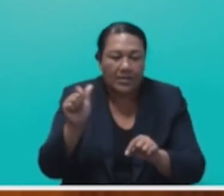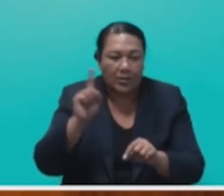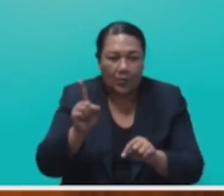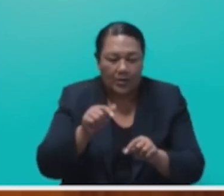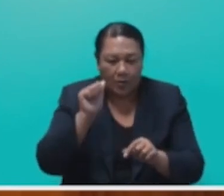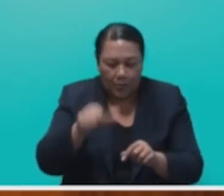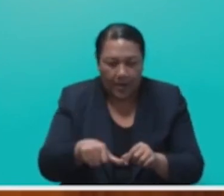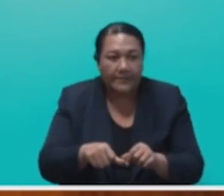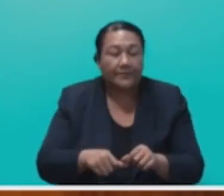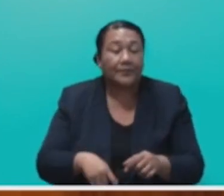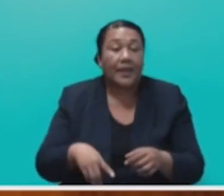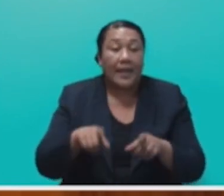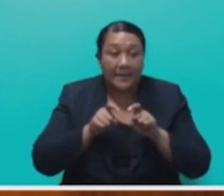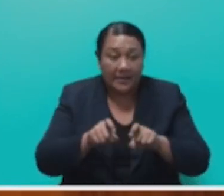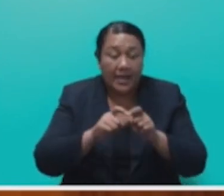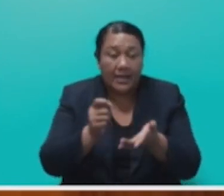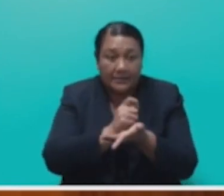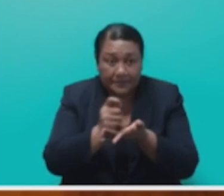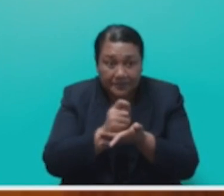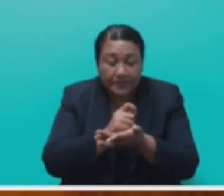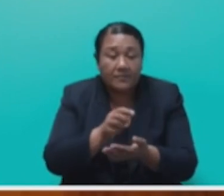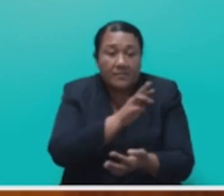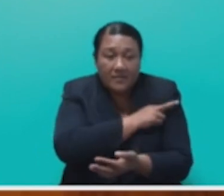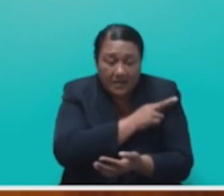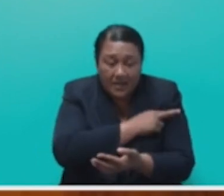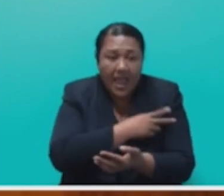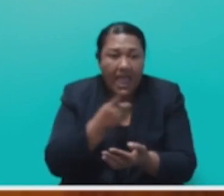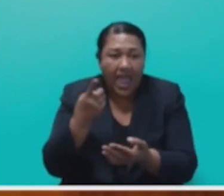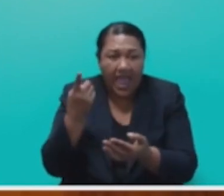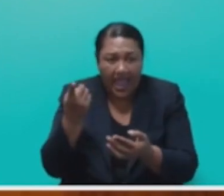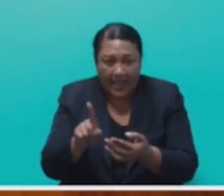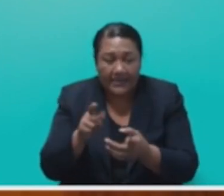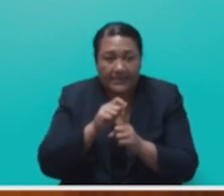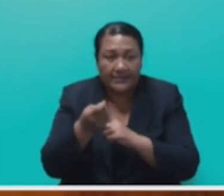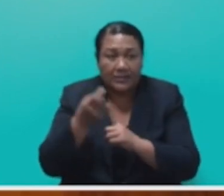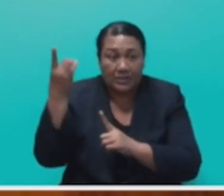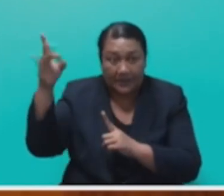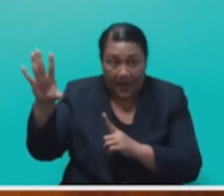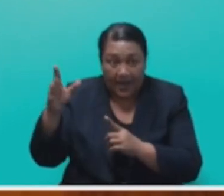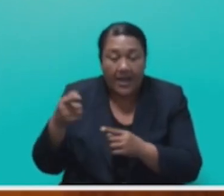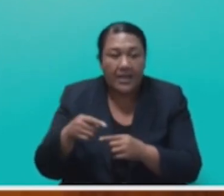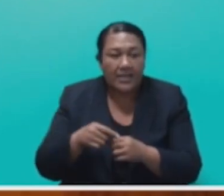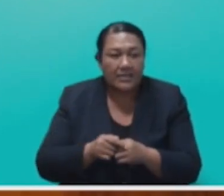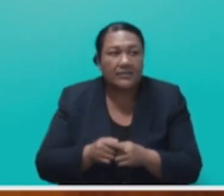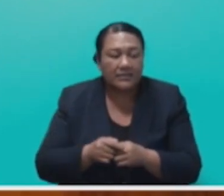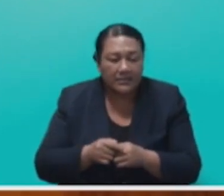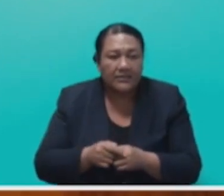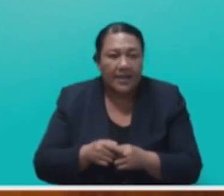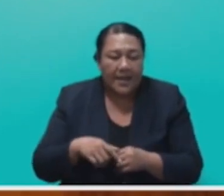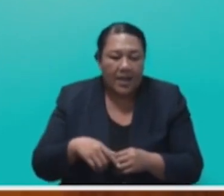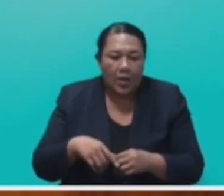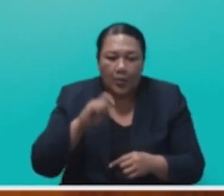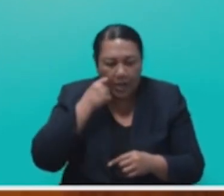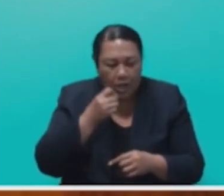maintaining transparency, accountability and judicial independence is not without challenges. These can range, as I said earlier,